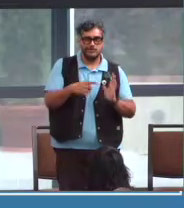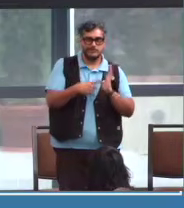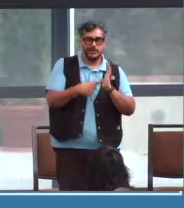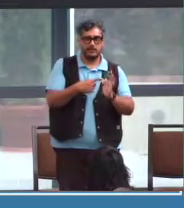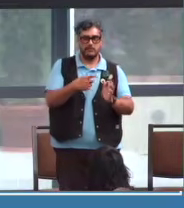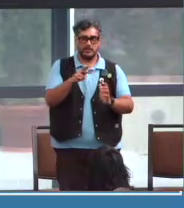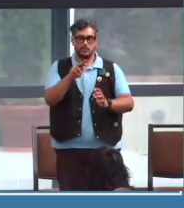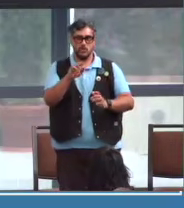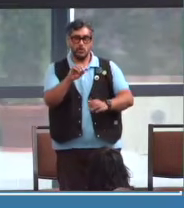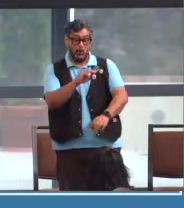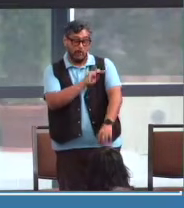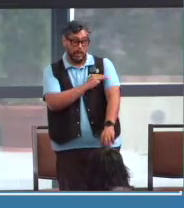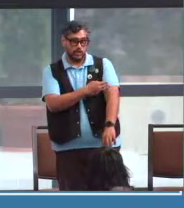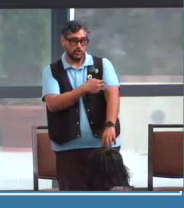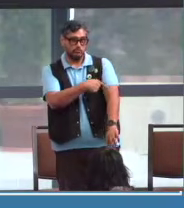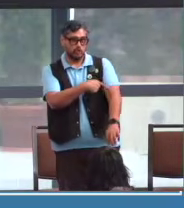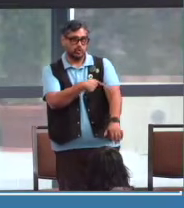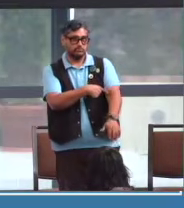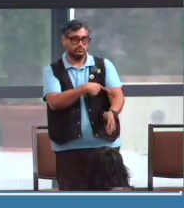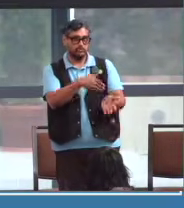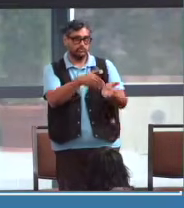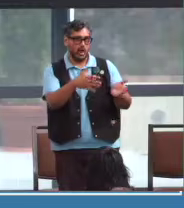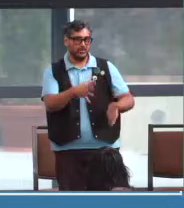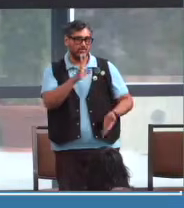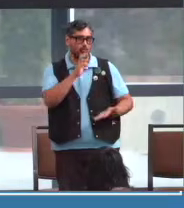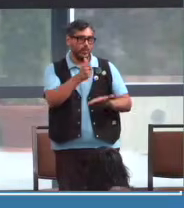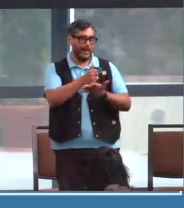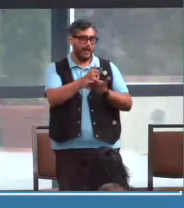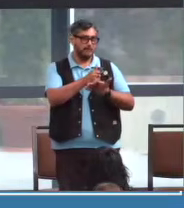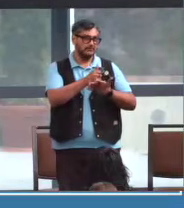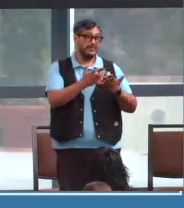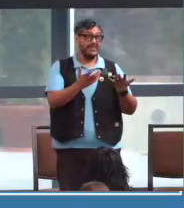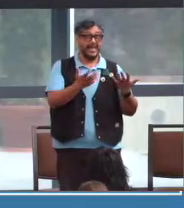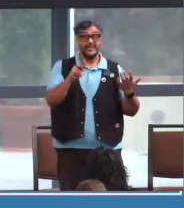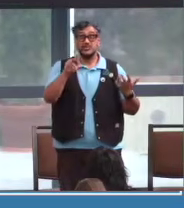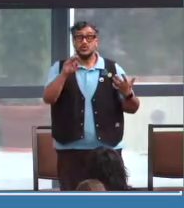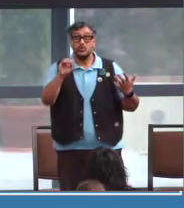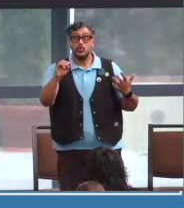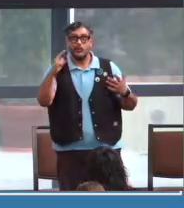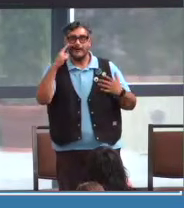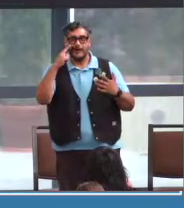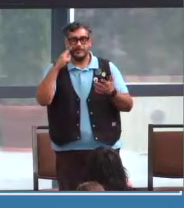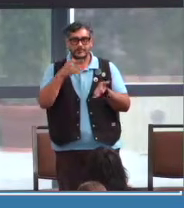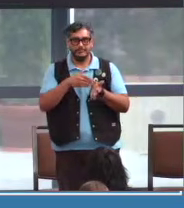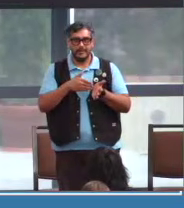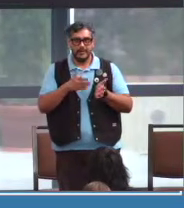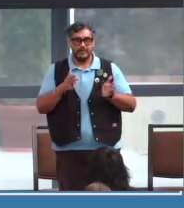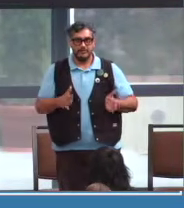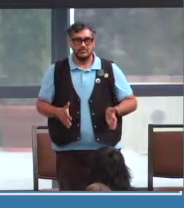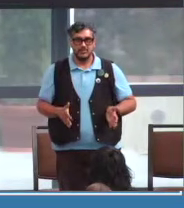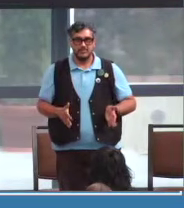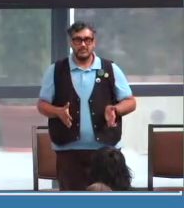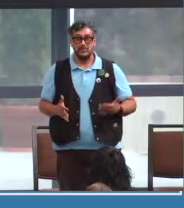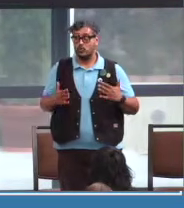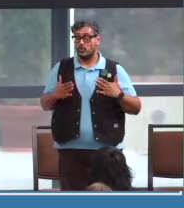neurologist can help determine that. And maybe even a neuro-ophthalmologist. So just like my specialty in rheumatology